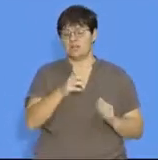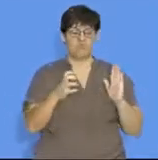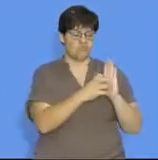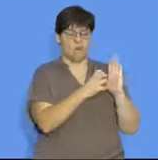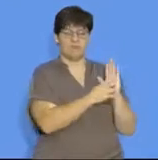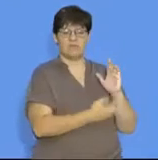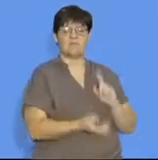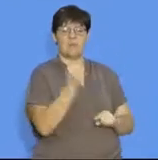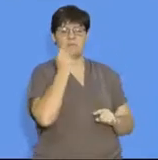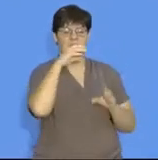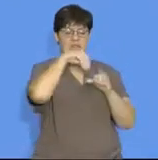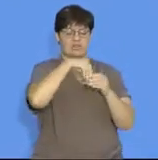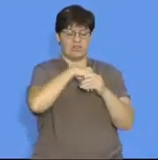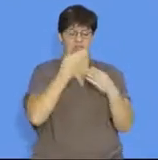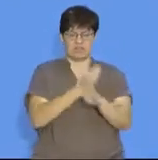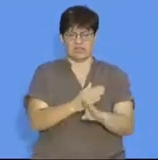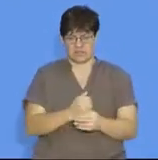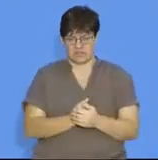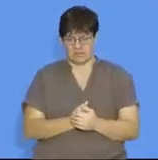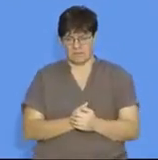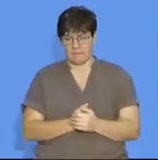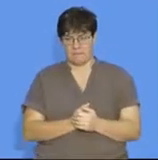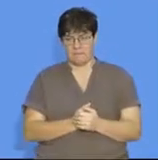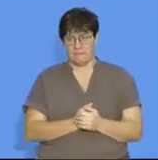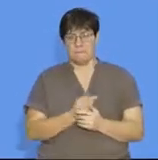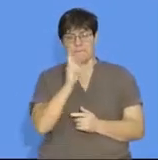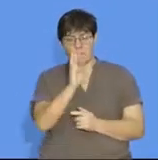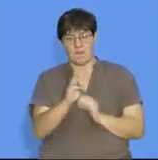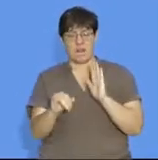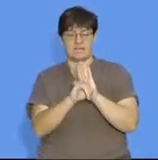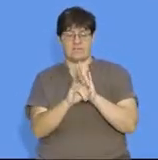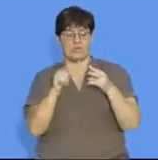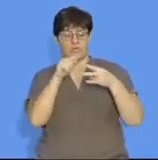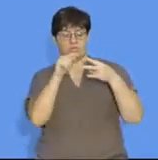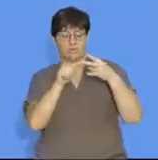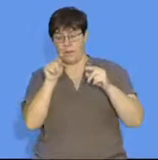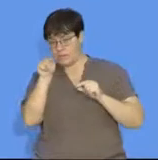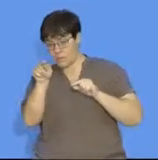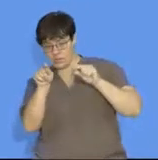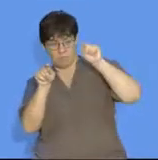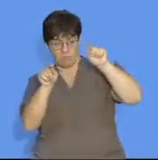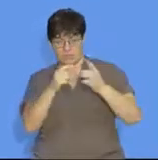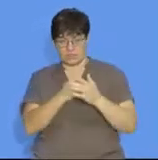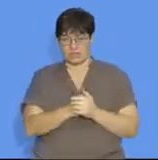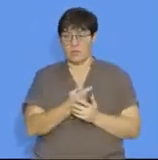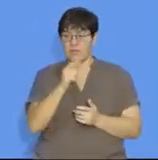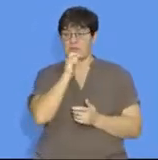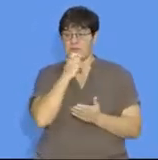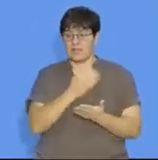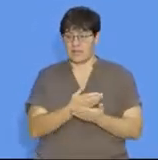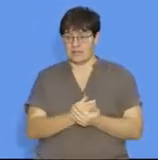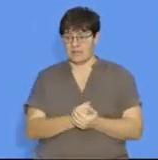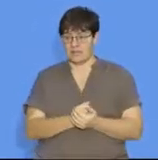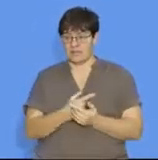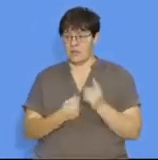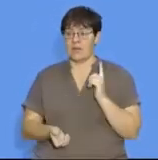want to use the graph to determine the internal resistance. Now we're going to identify 2 points in the graph that we can